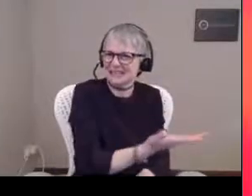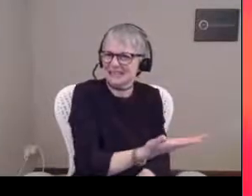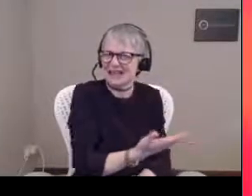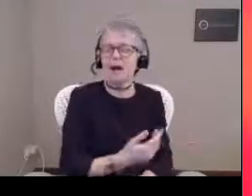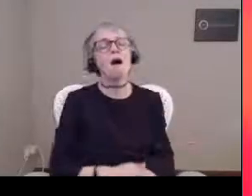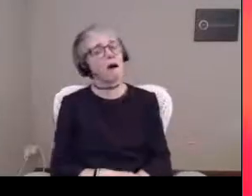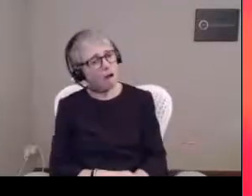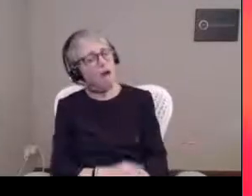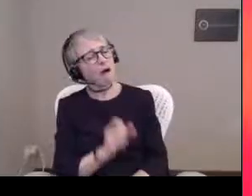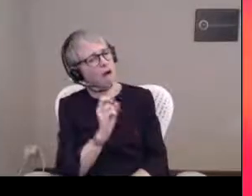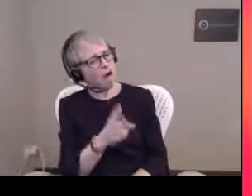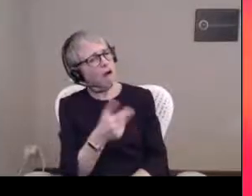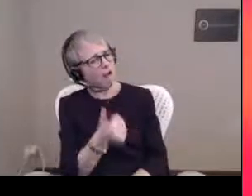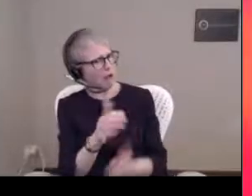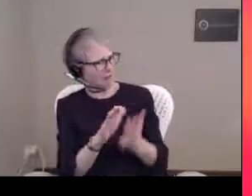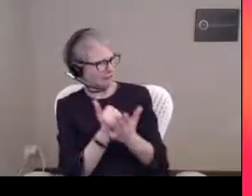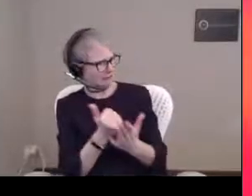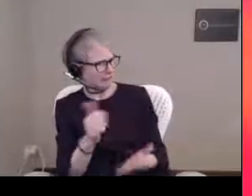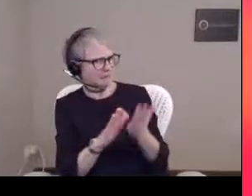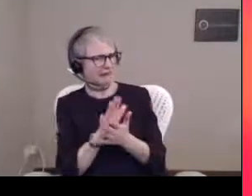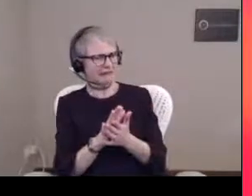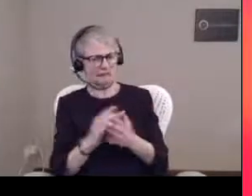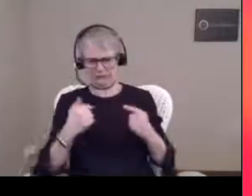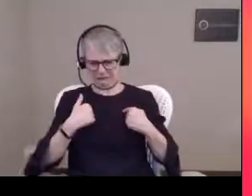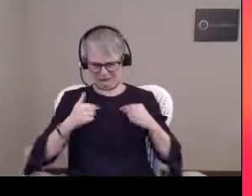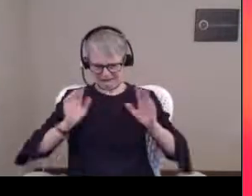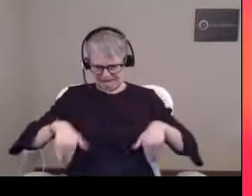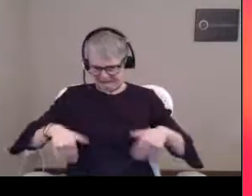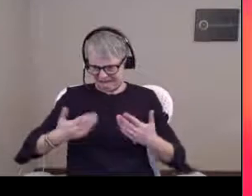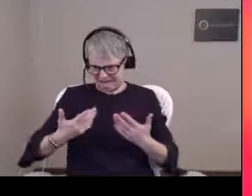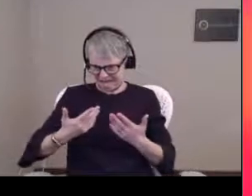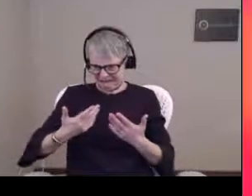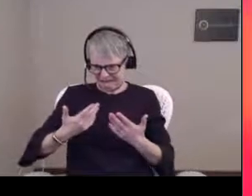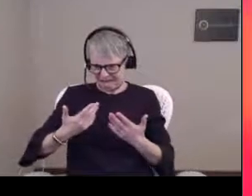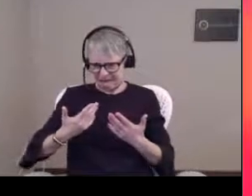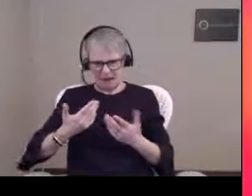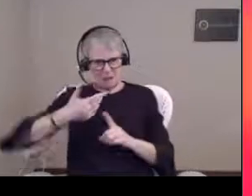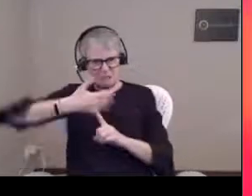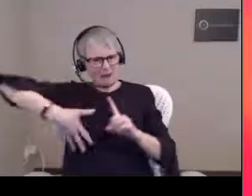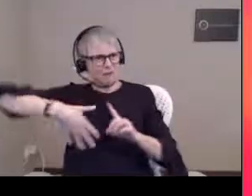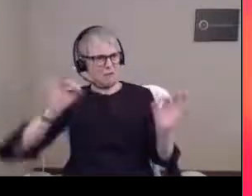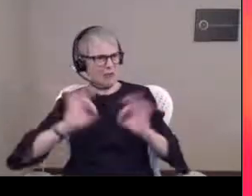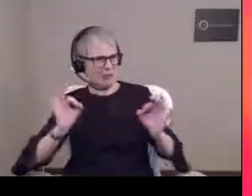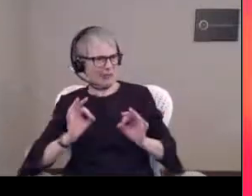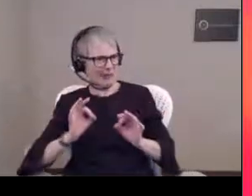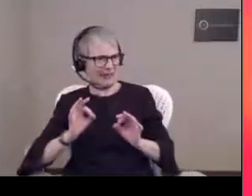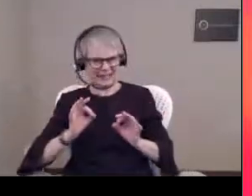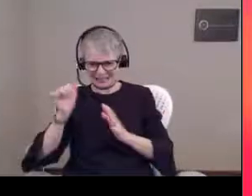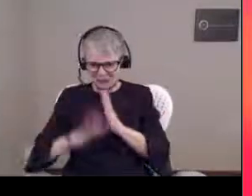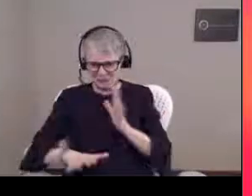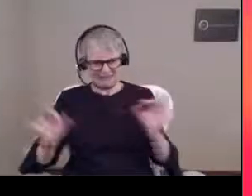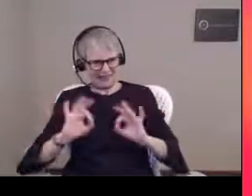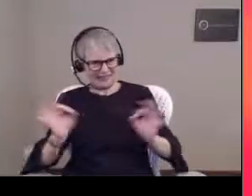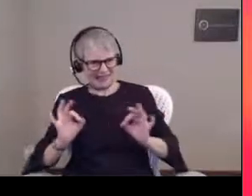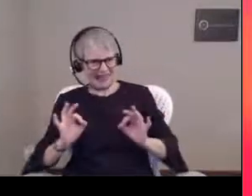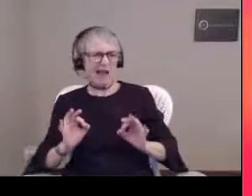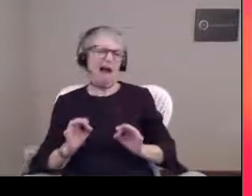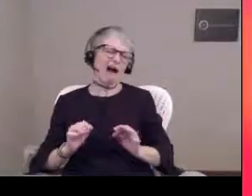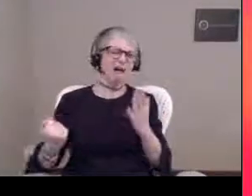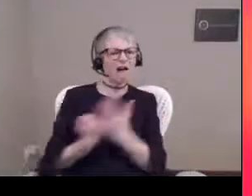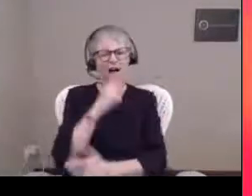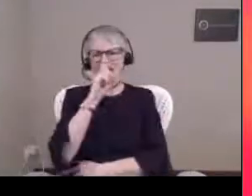put off because they don't have a background in broadcasting. If they have a background in the skill that they're, whether it's commercial or legal or data or whatever